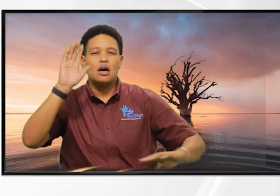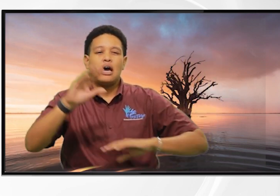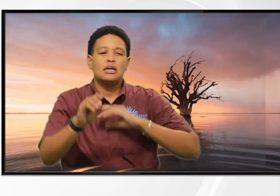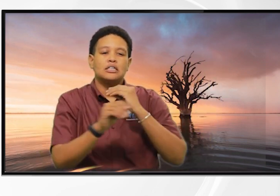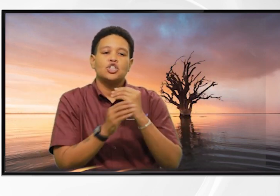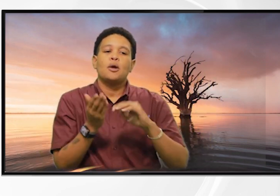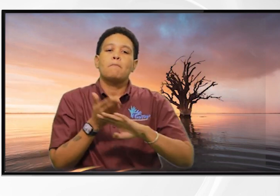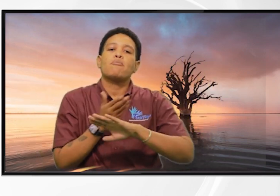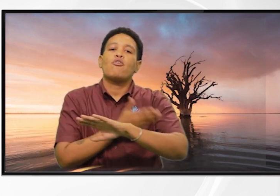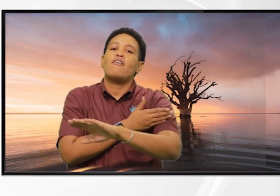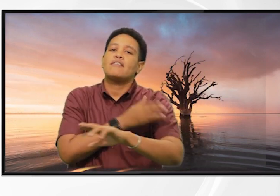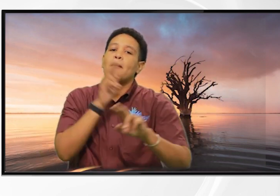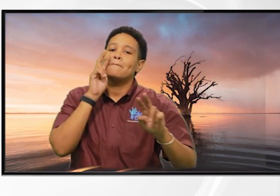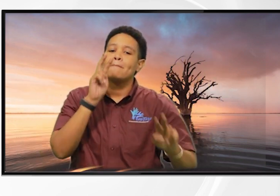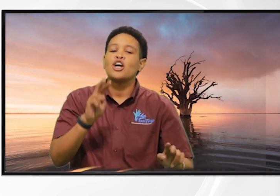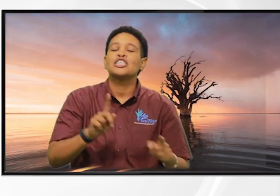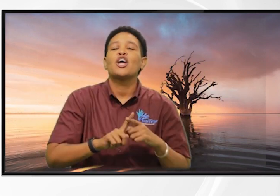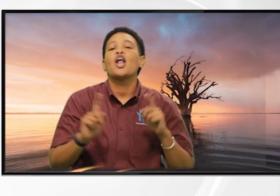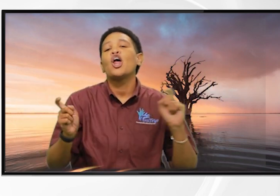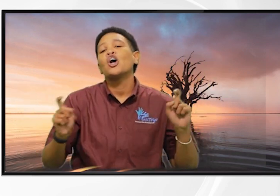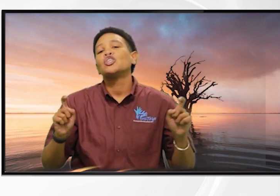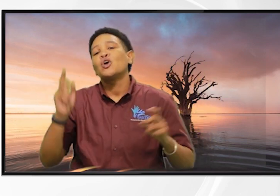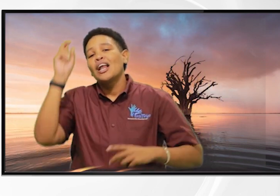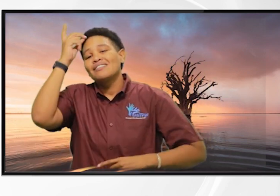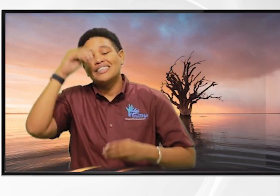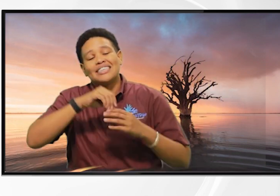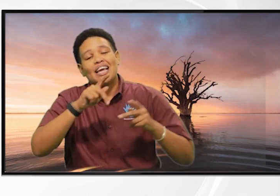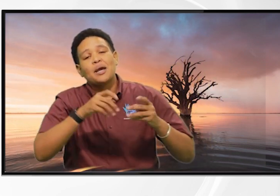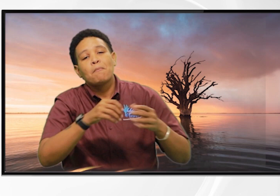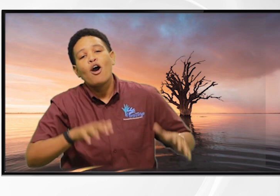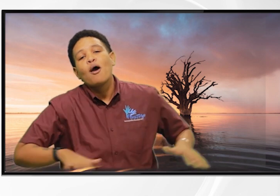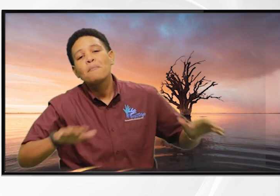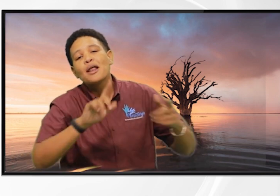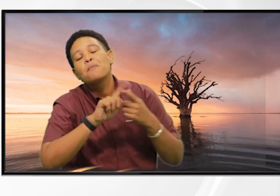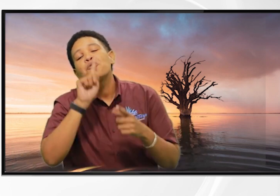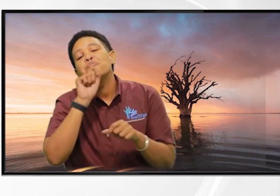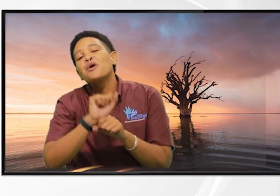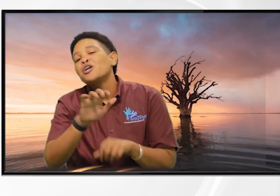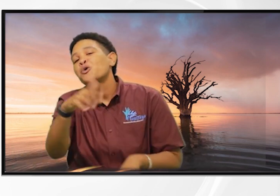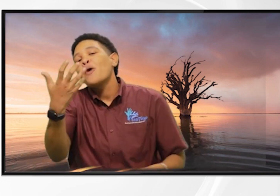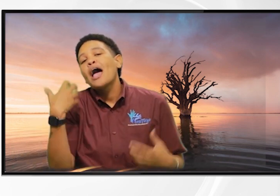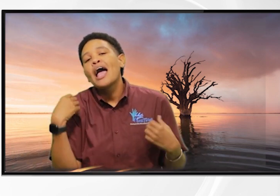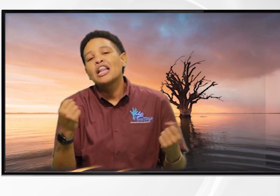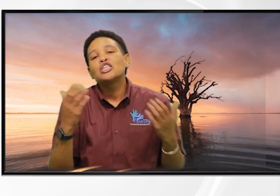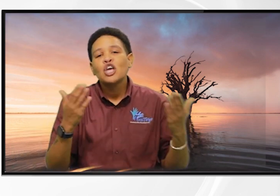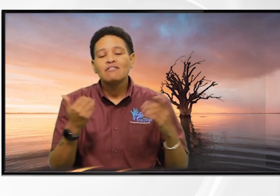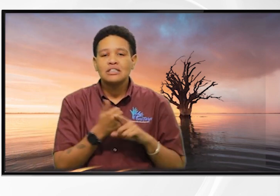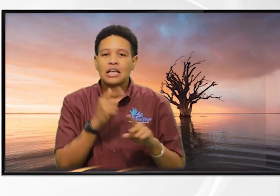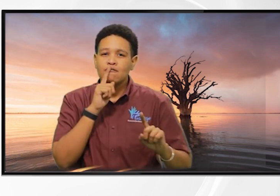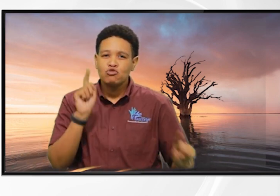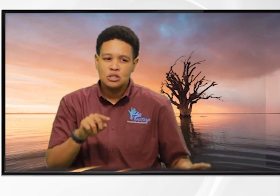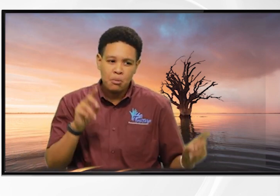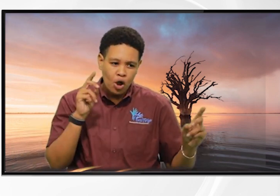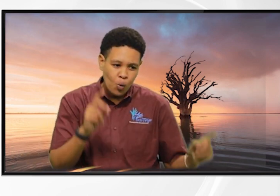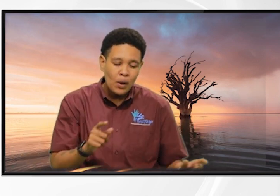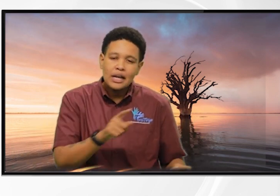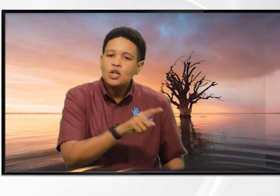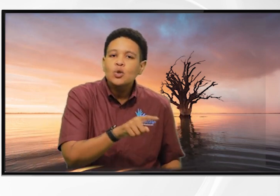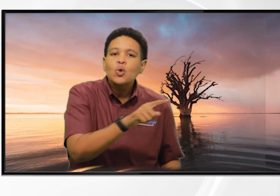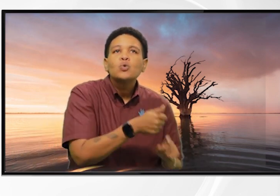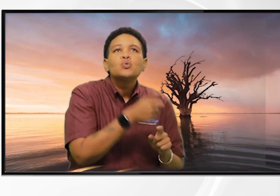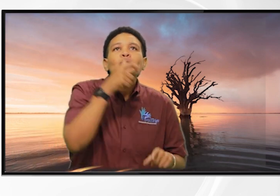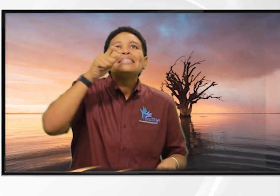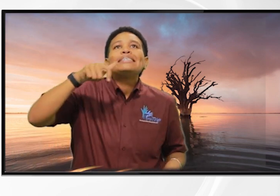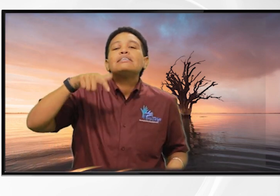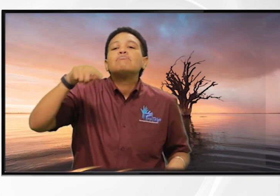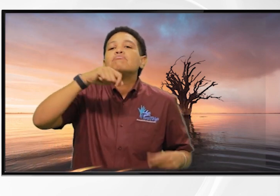monitoring and controlling of diseases in the population and ensuring that health services respond quickly to those in need of